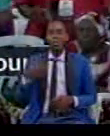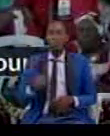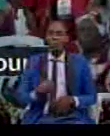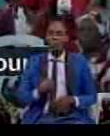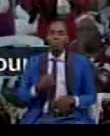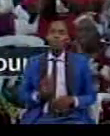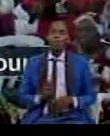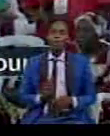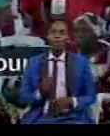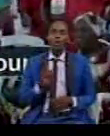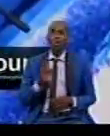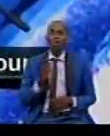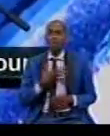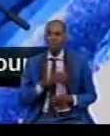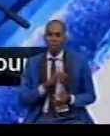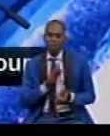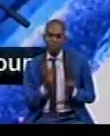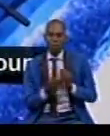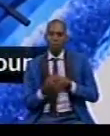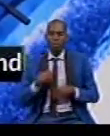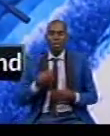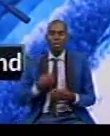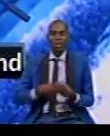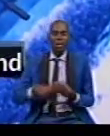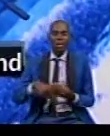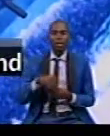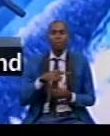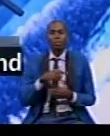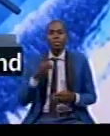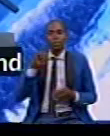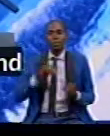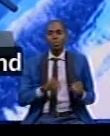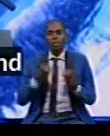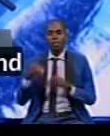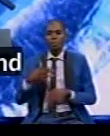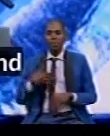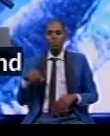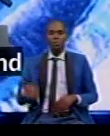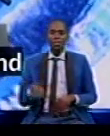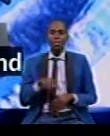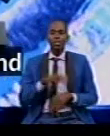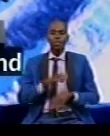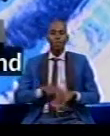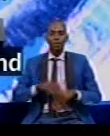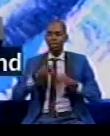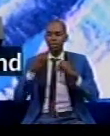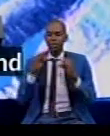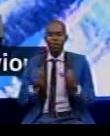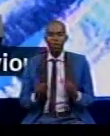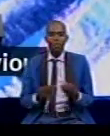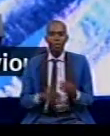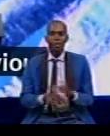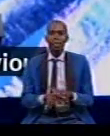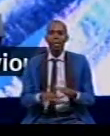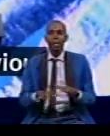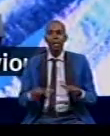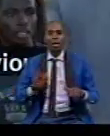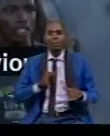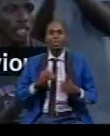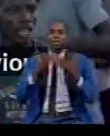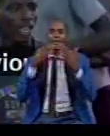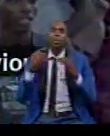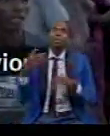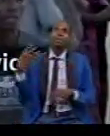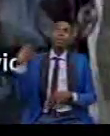there already. And what you could not do before, you couldn't walk before, you stand up, you